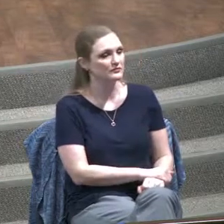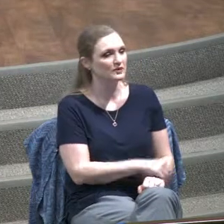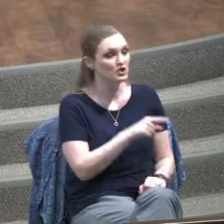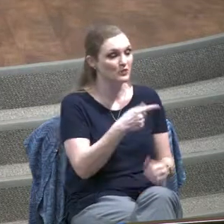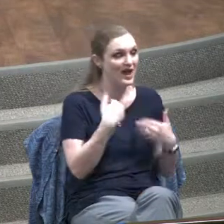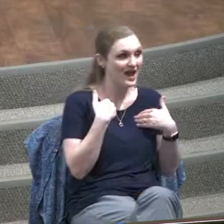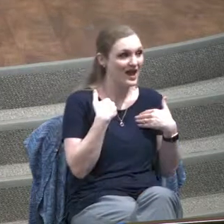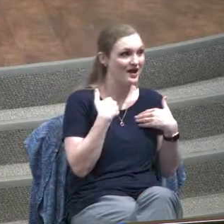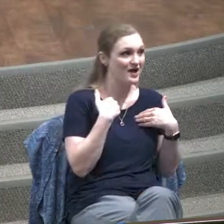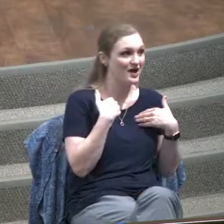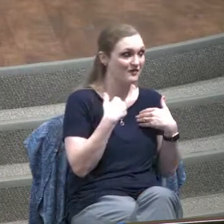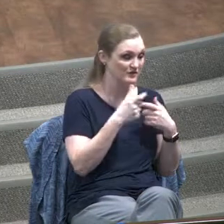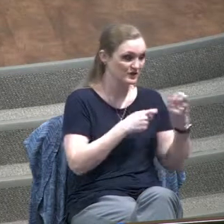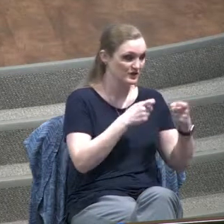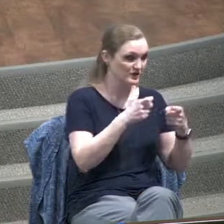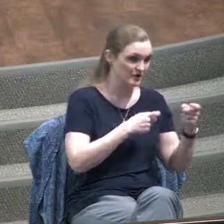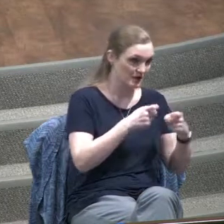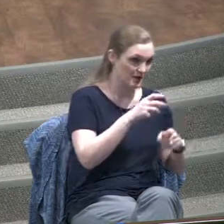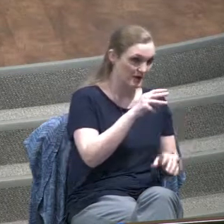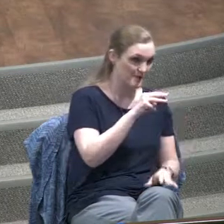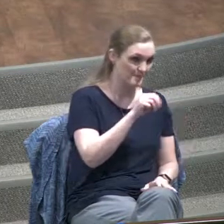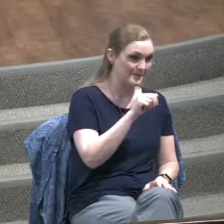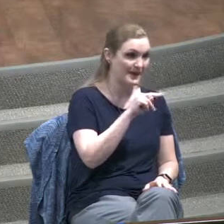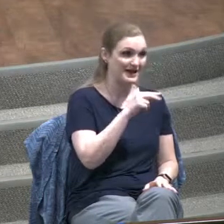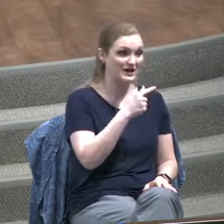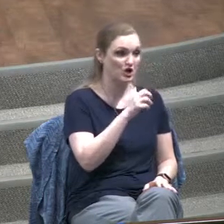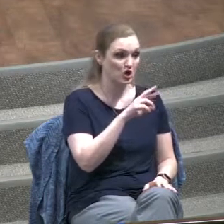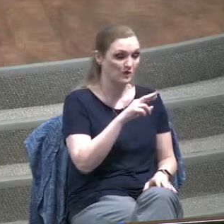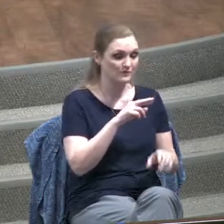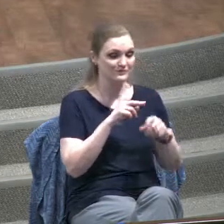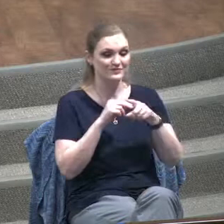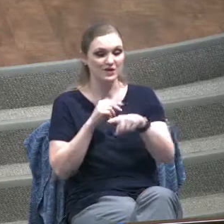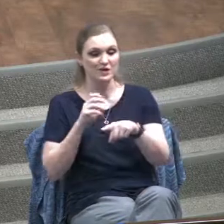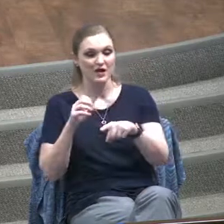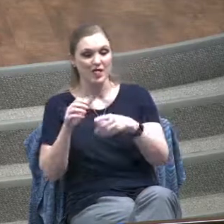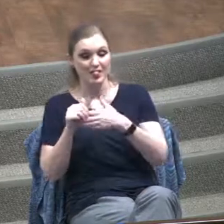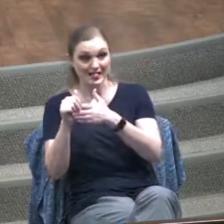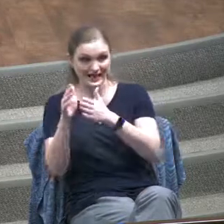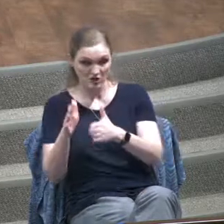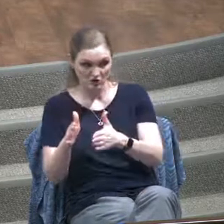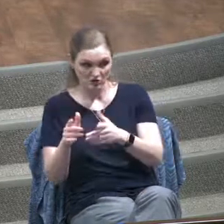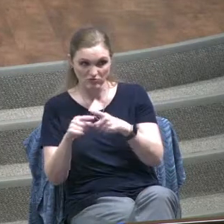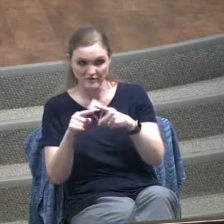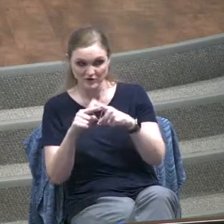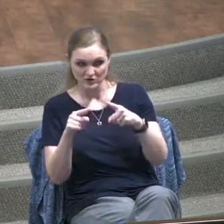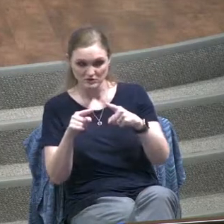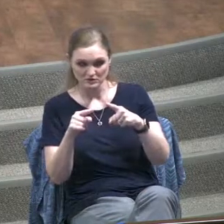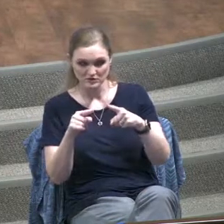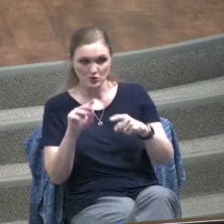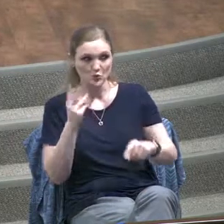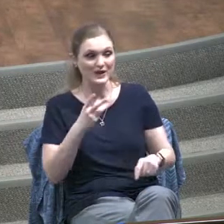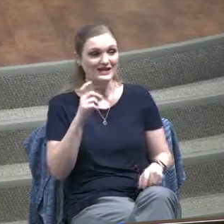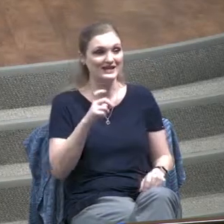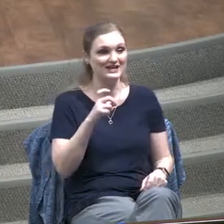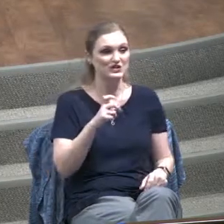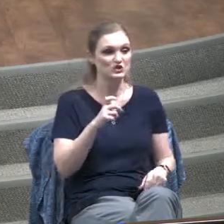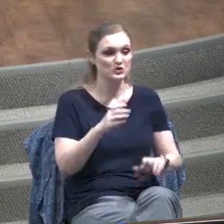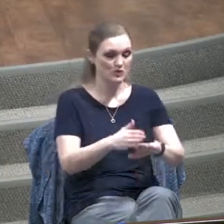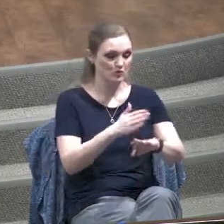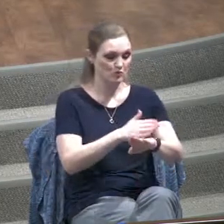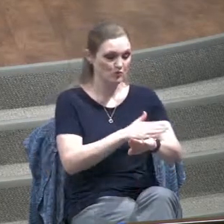got managerial skills, you got leadership skills. And we need to develop leadership